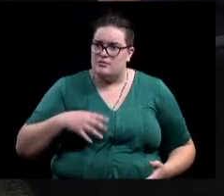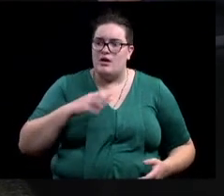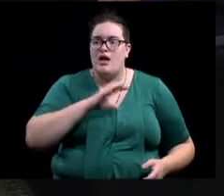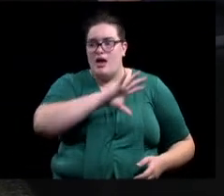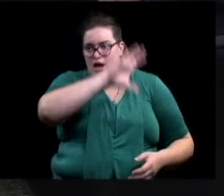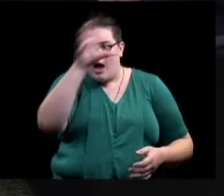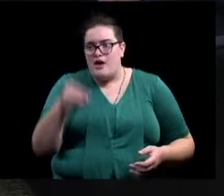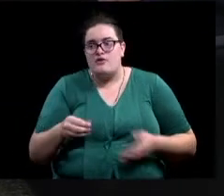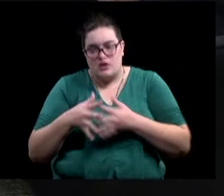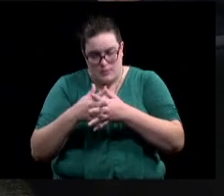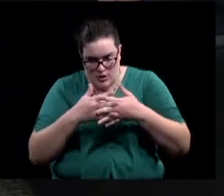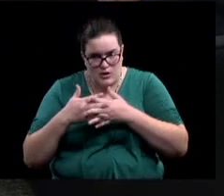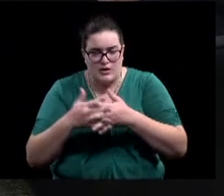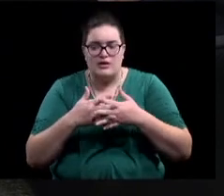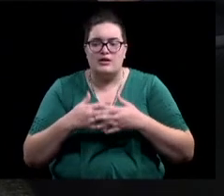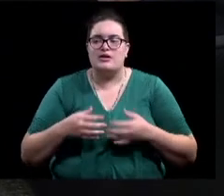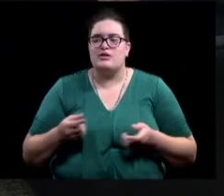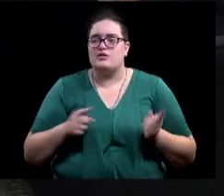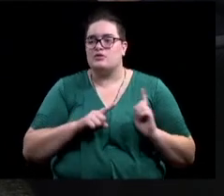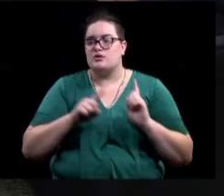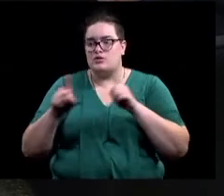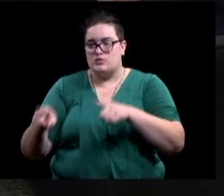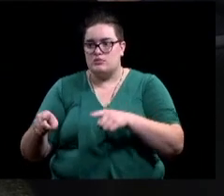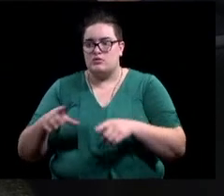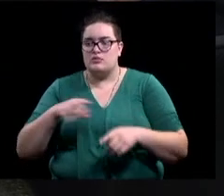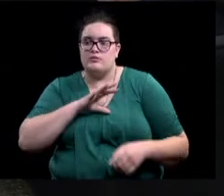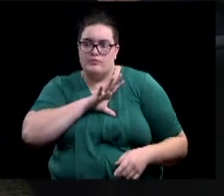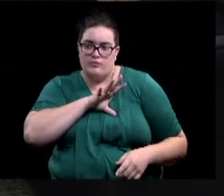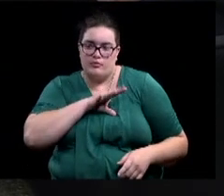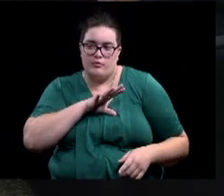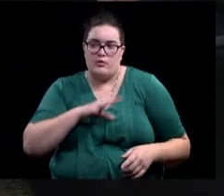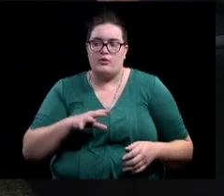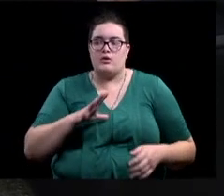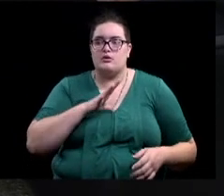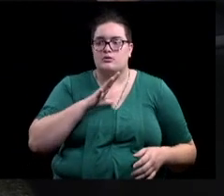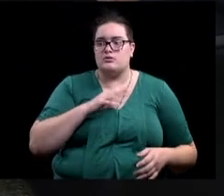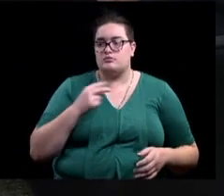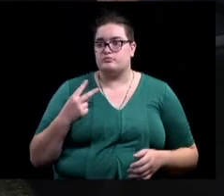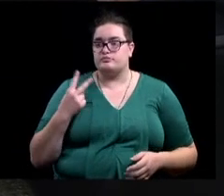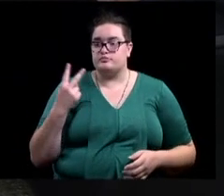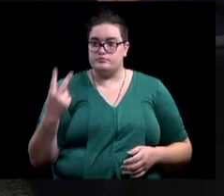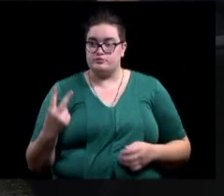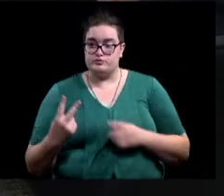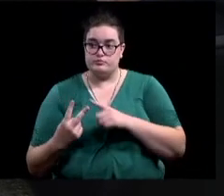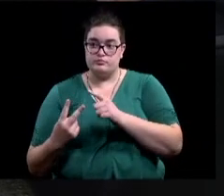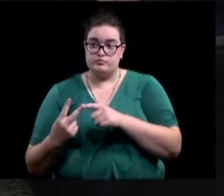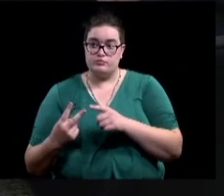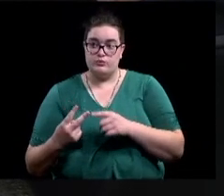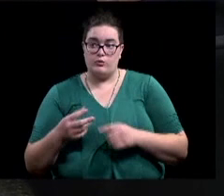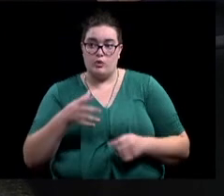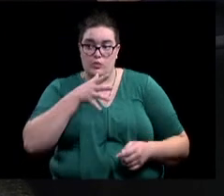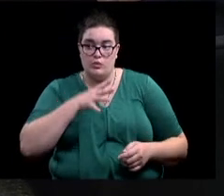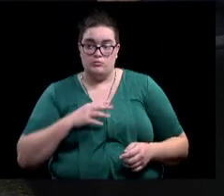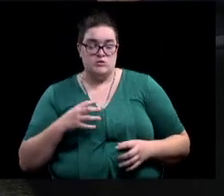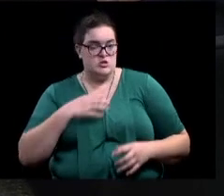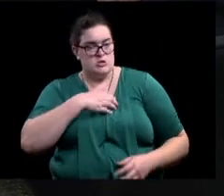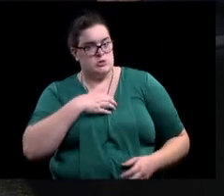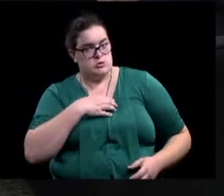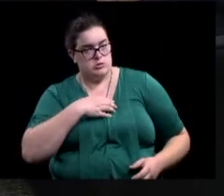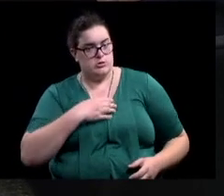two mature ladies came and complained to the Internal Affairs Department that he was